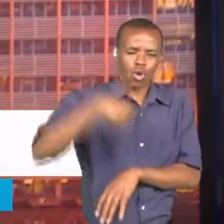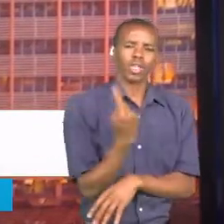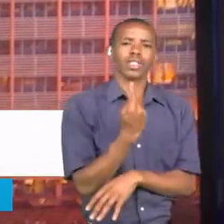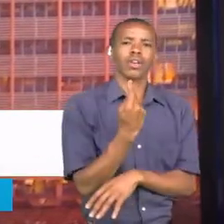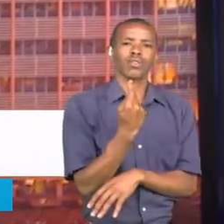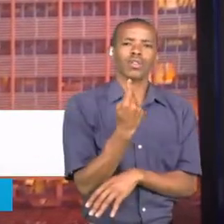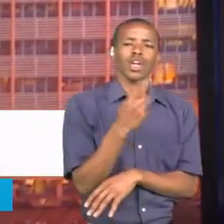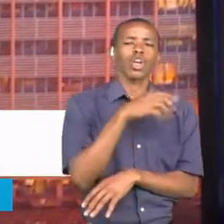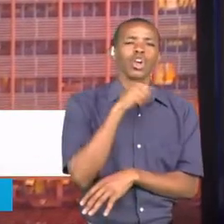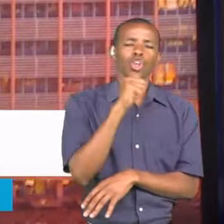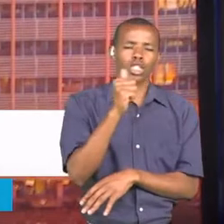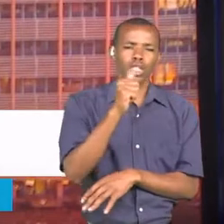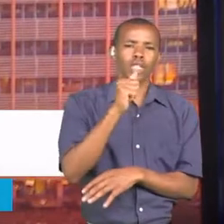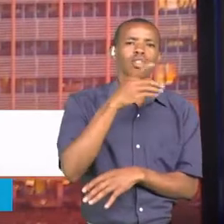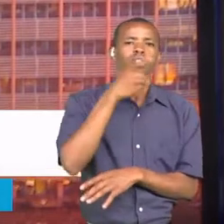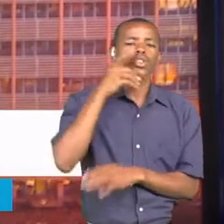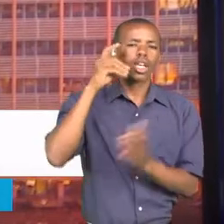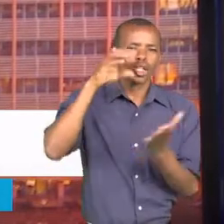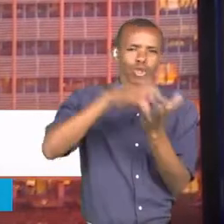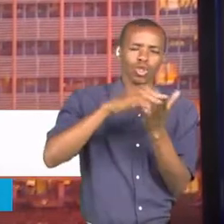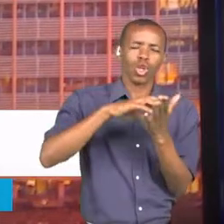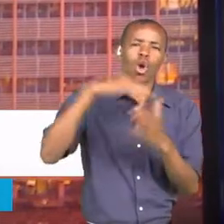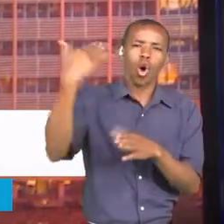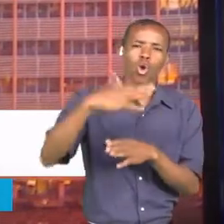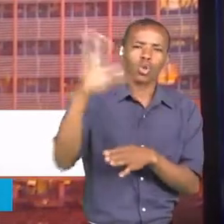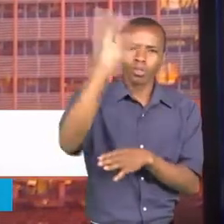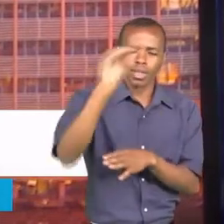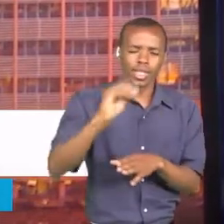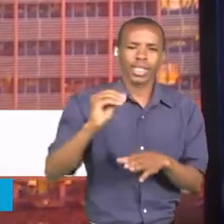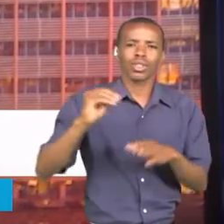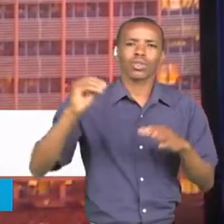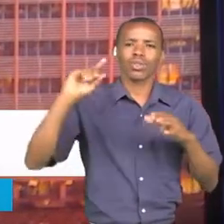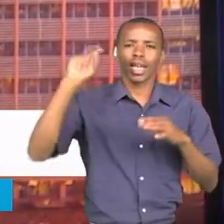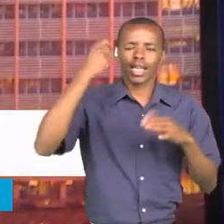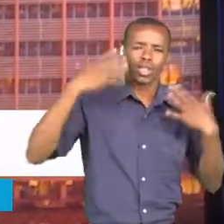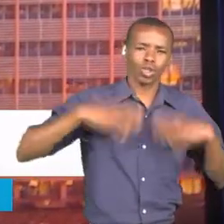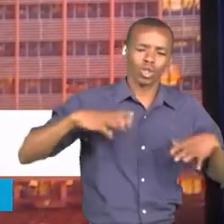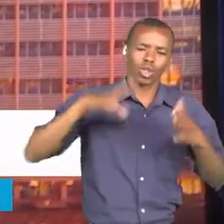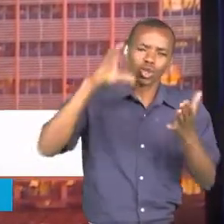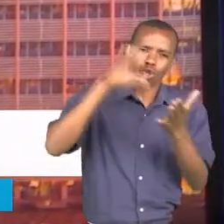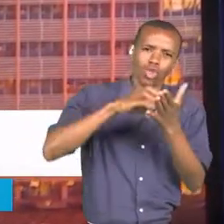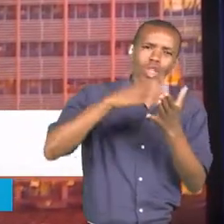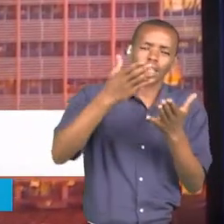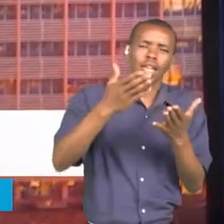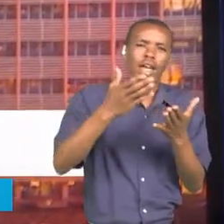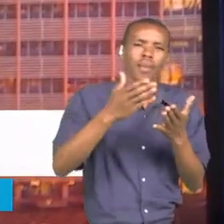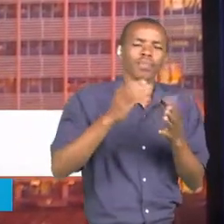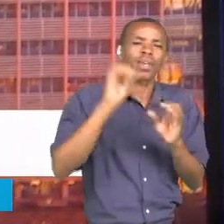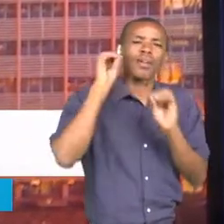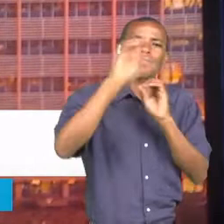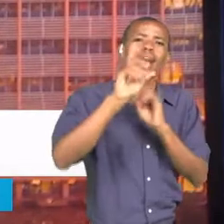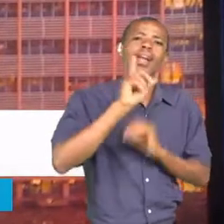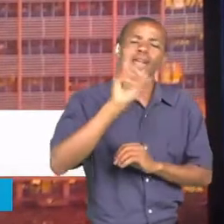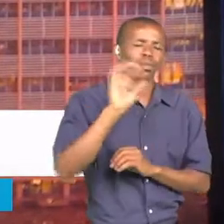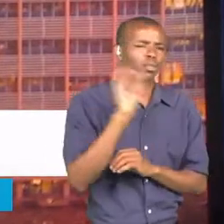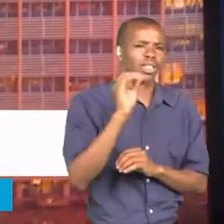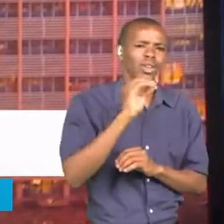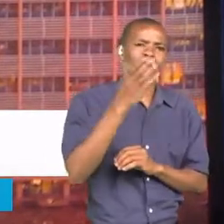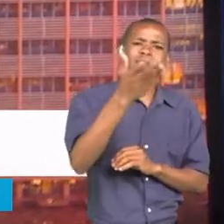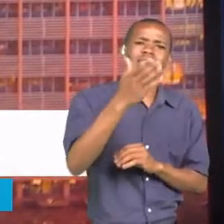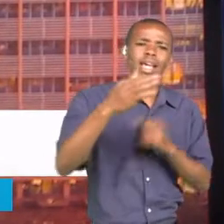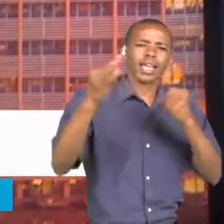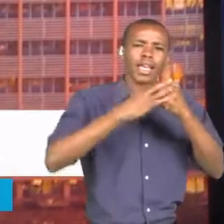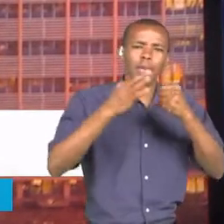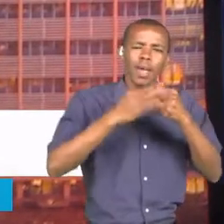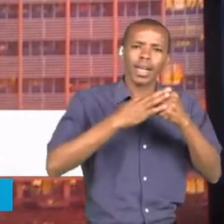drought situation, there's always a percentage of Kenyans who are in that situation. Yeah. And they're not even far from Nairobi. They're over here in Kibera.